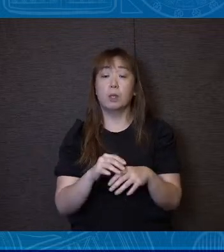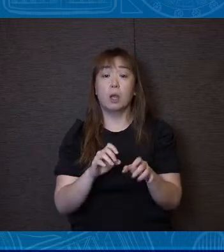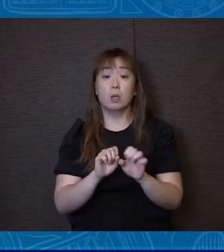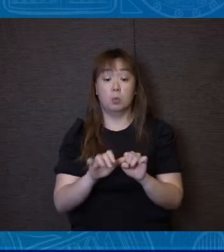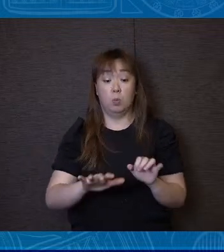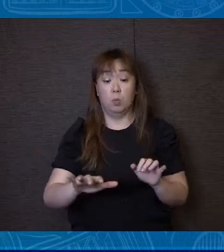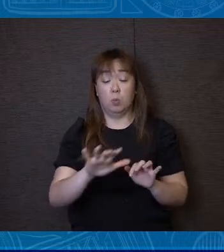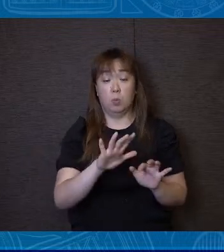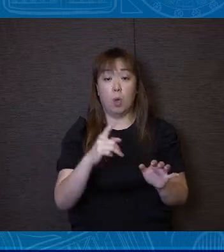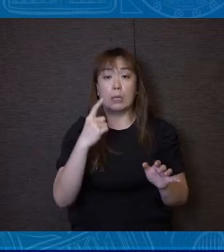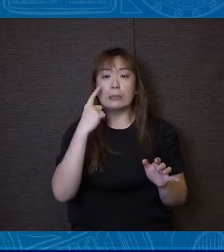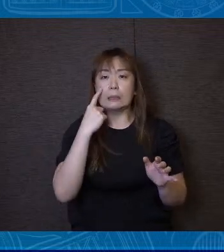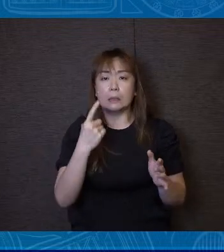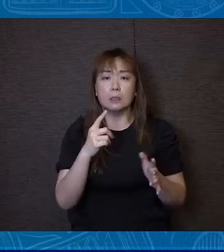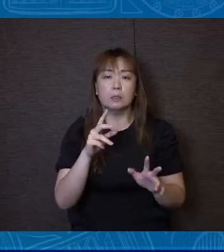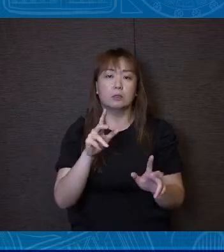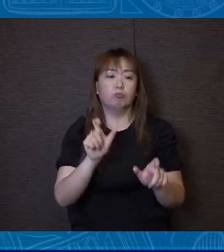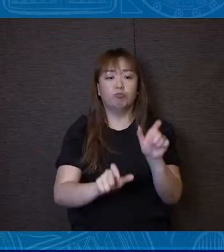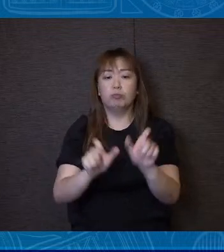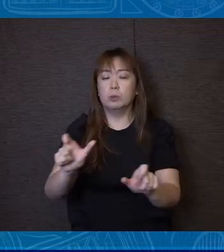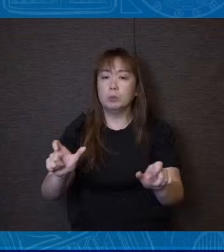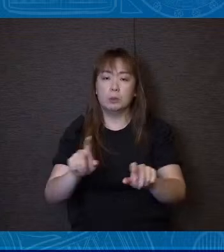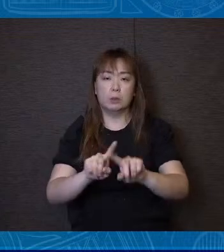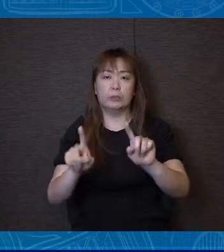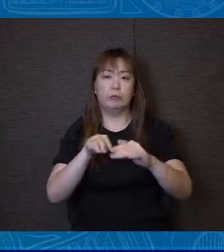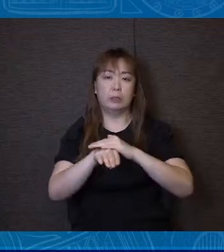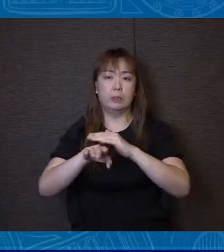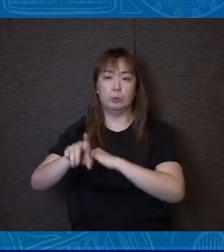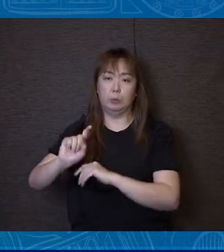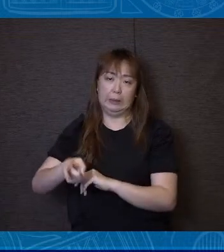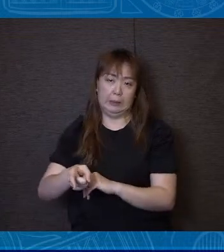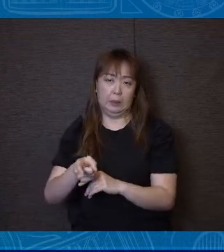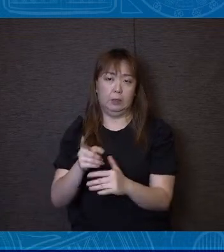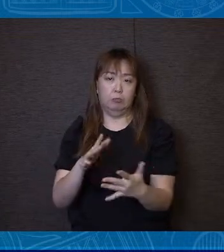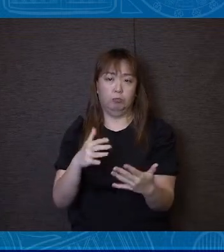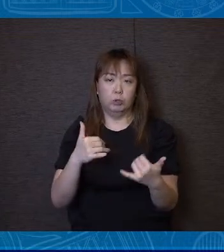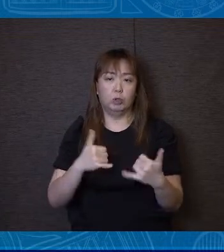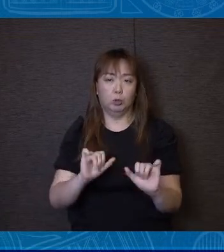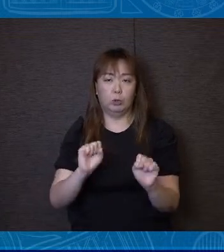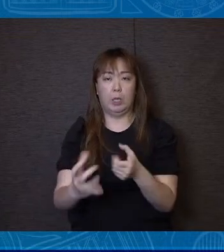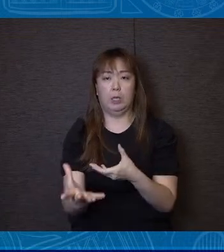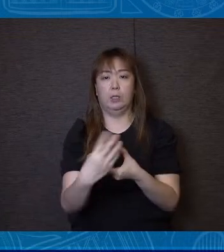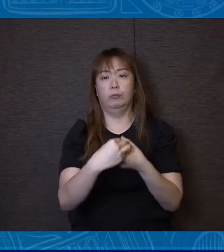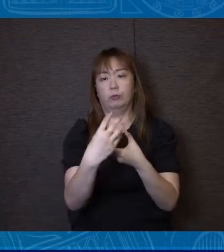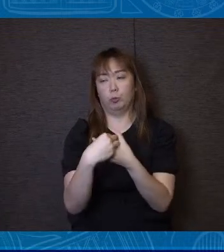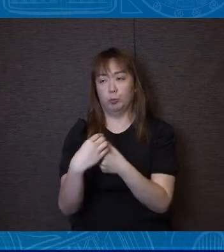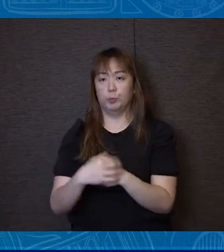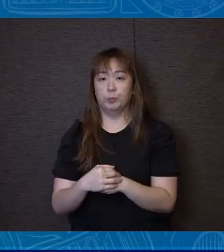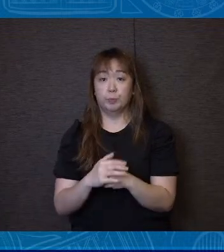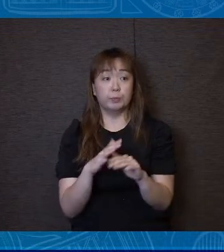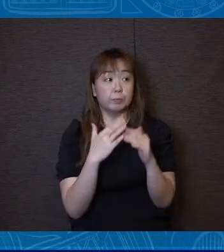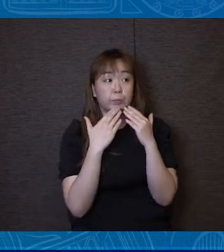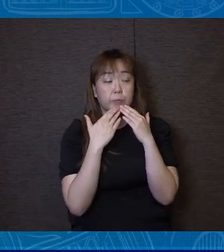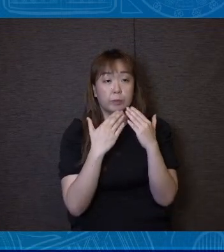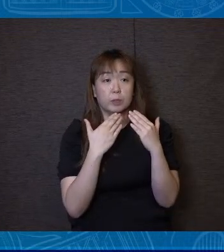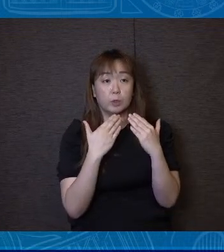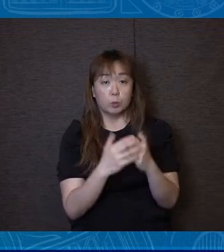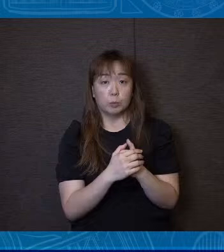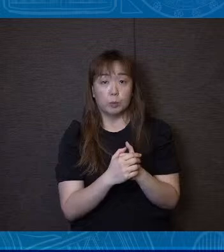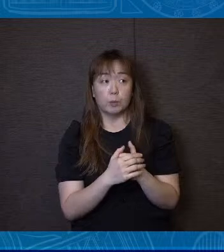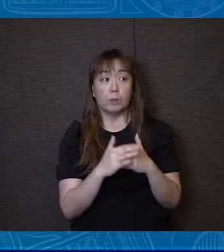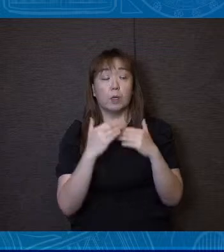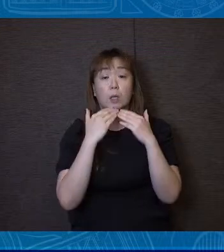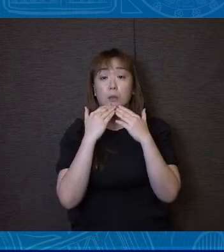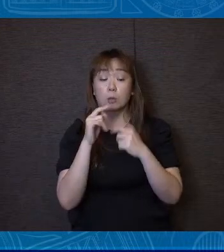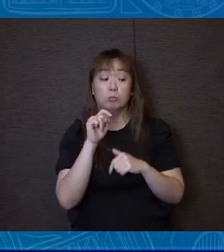for persons with different accessibility needs to be met. Great, thank you so much. And I think, you know, we were